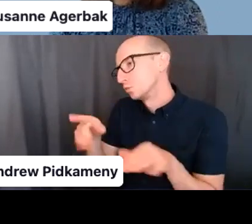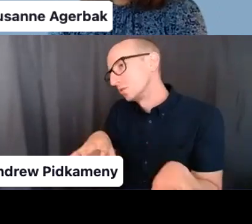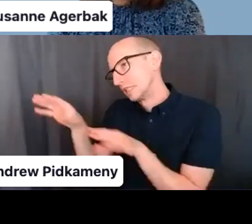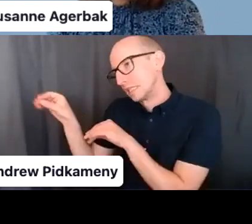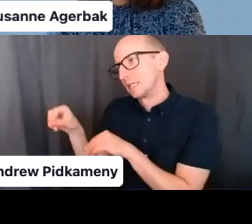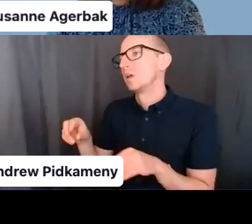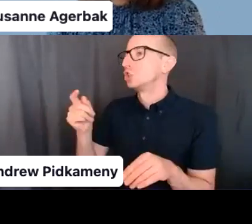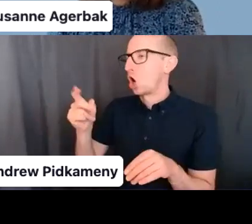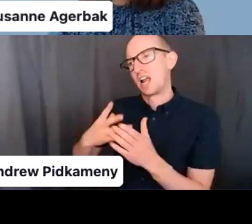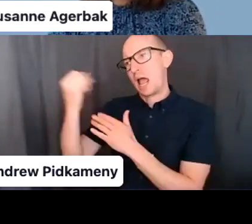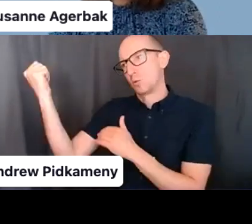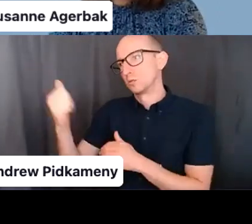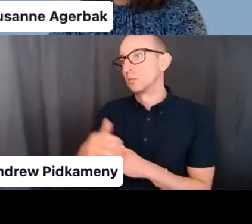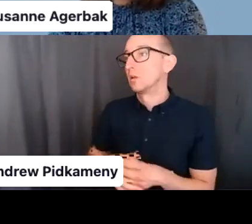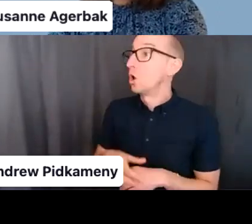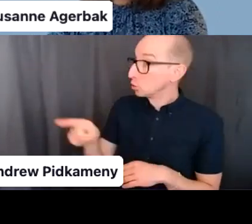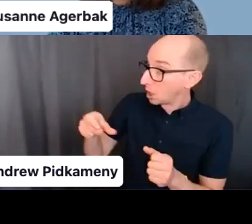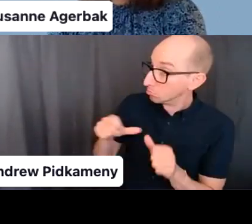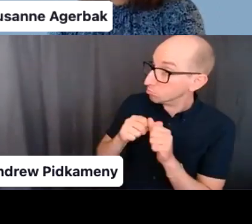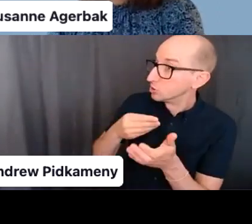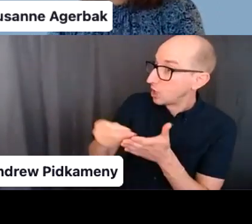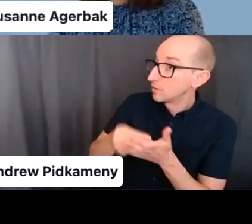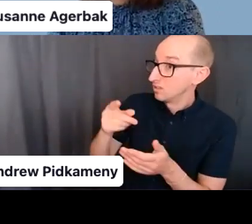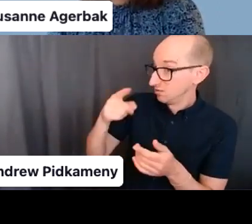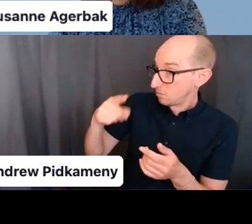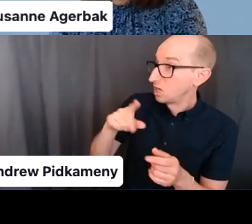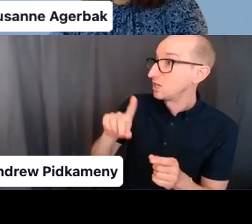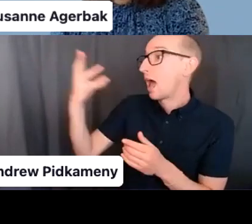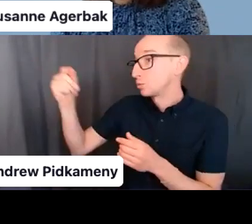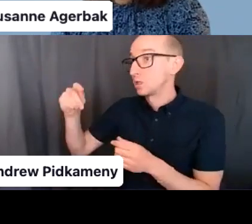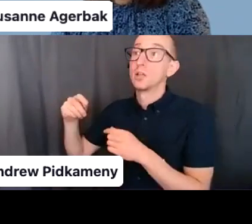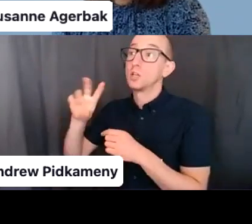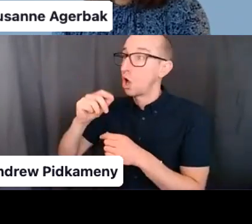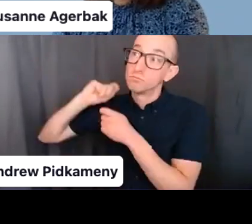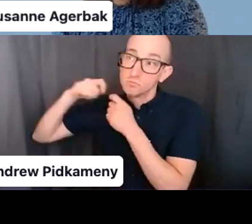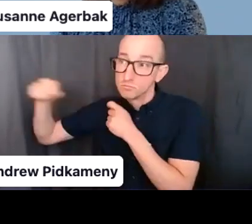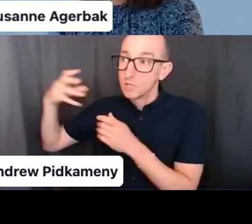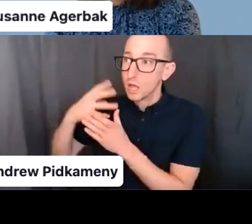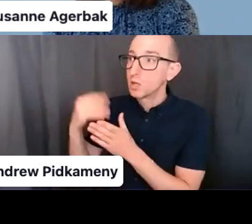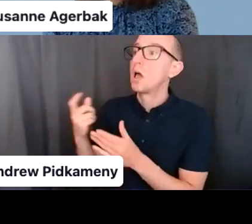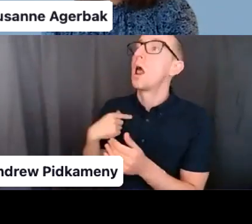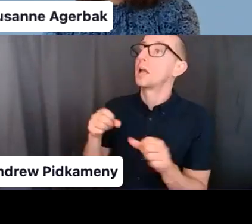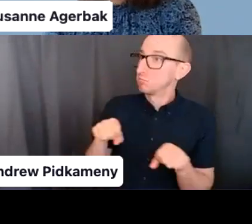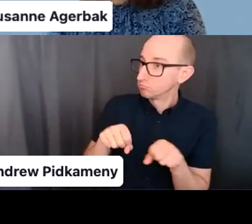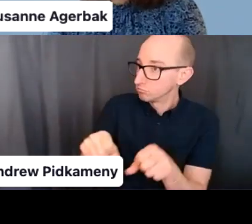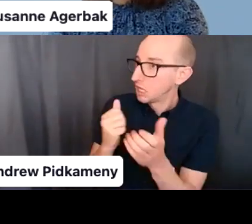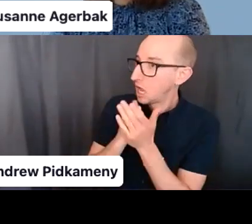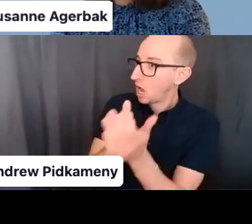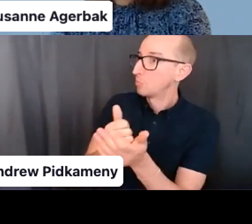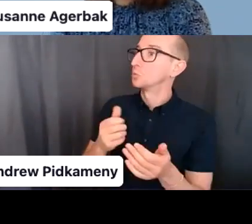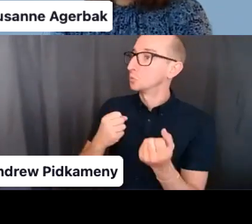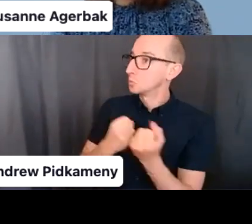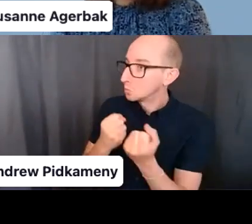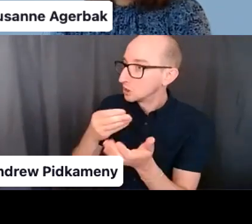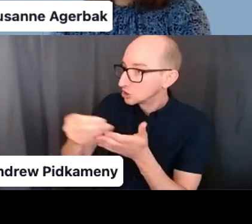shopping. So if you want to tie him up outside, I can take your shopping cart over to the service counter if you like, so you can finish up your shop without the dog.